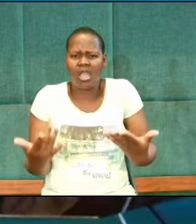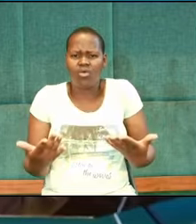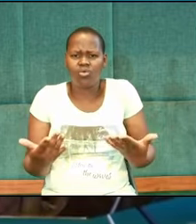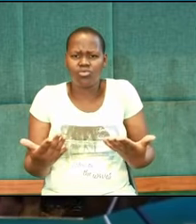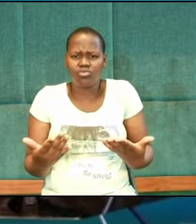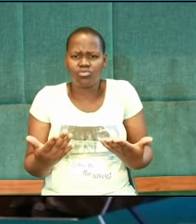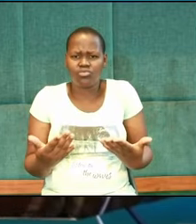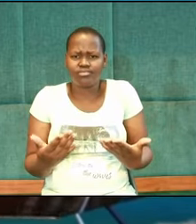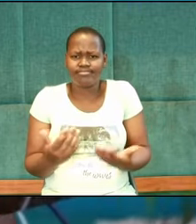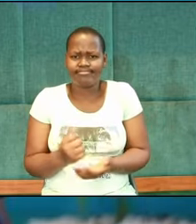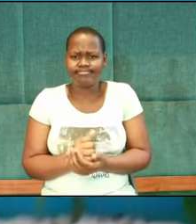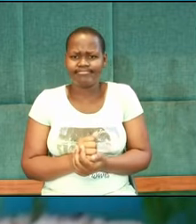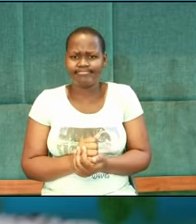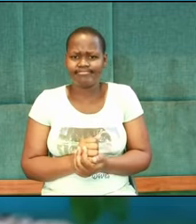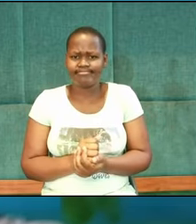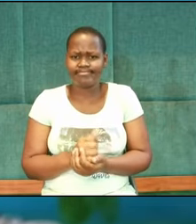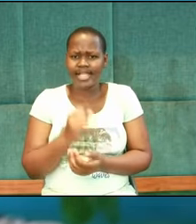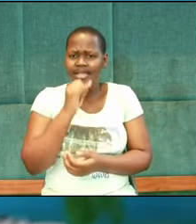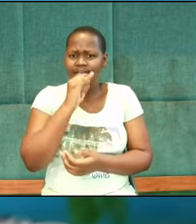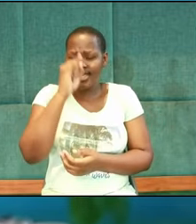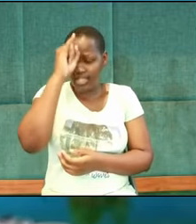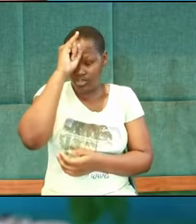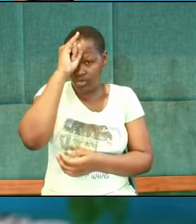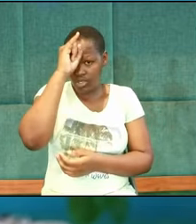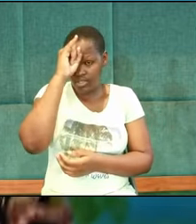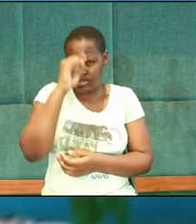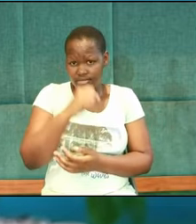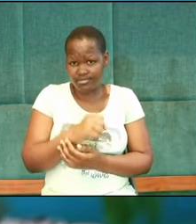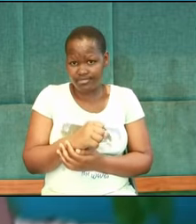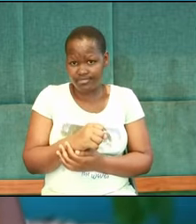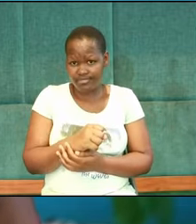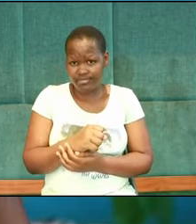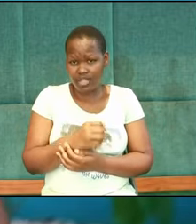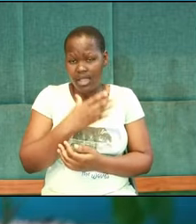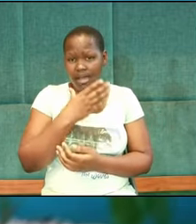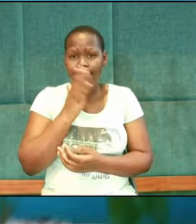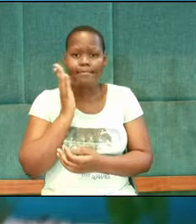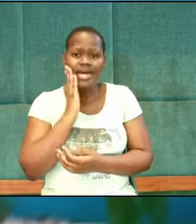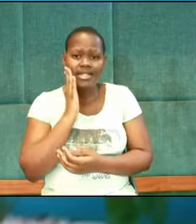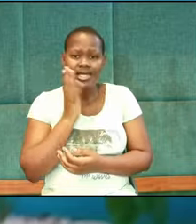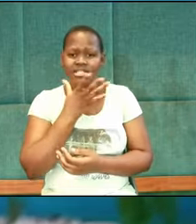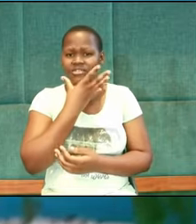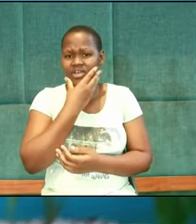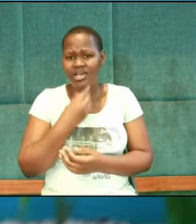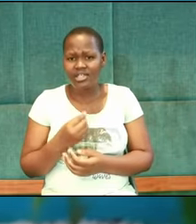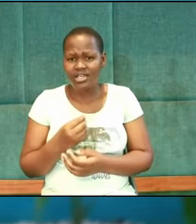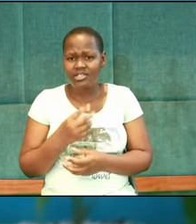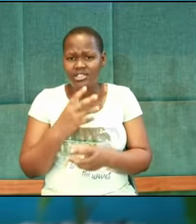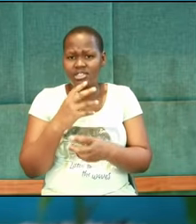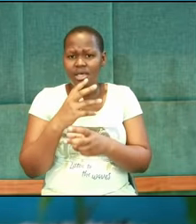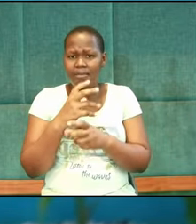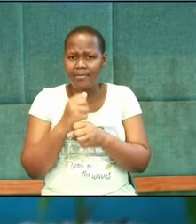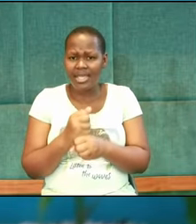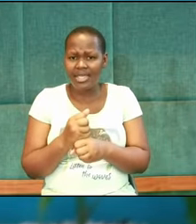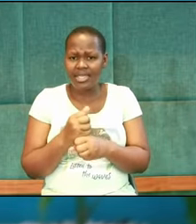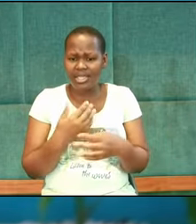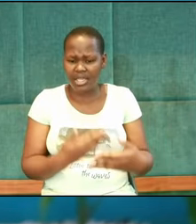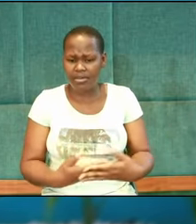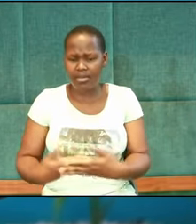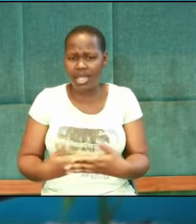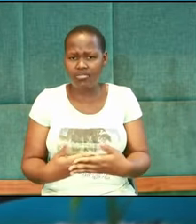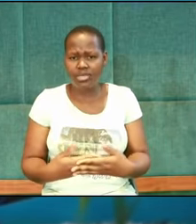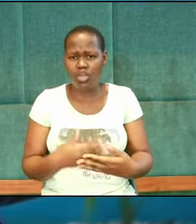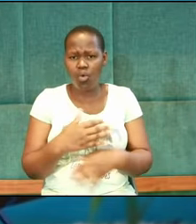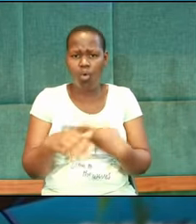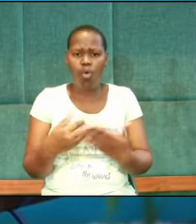children, ignorant mothers, ignorant fathers making babies all over the world, and